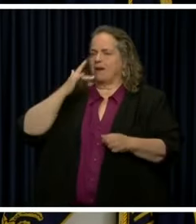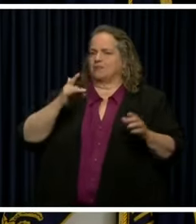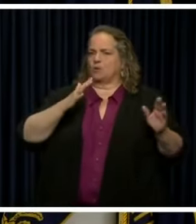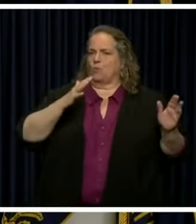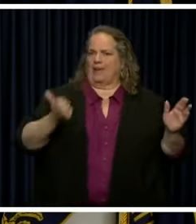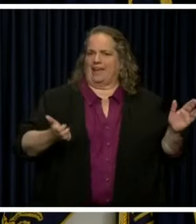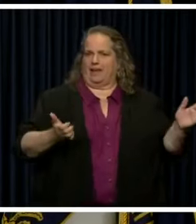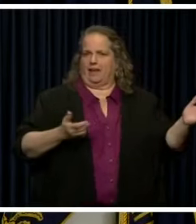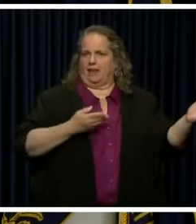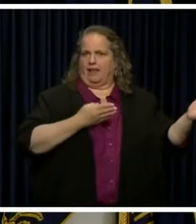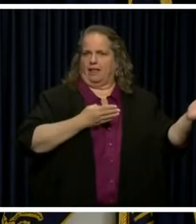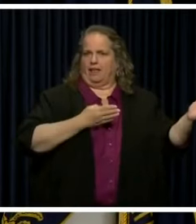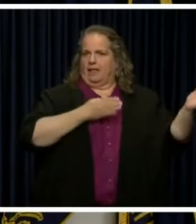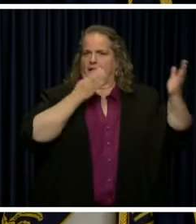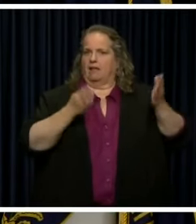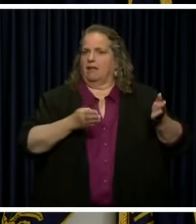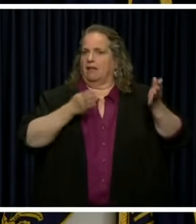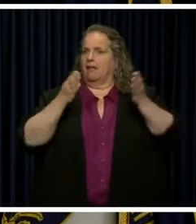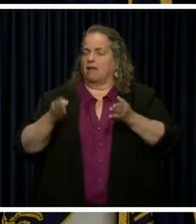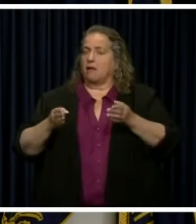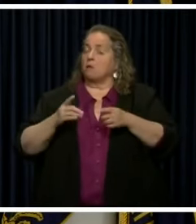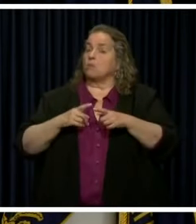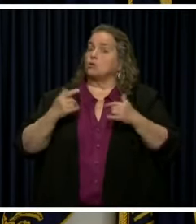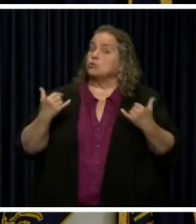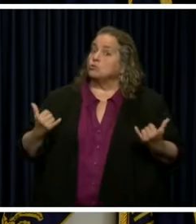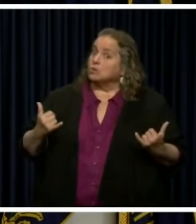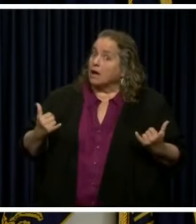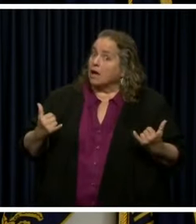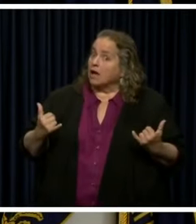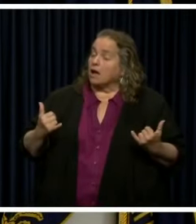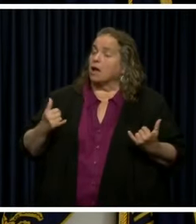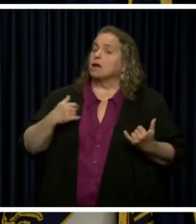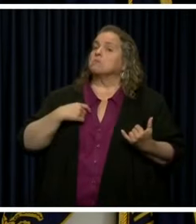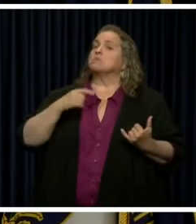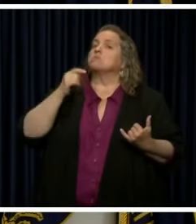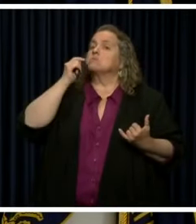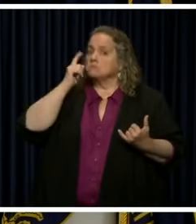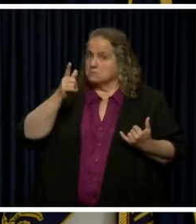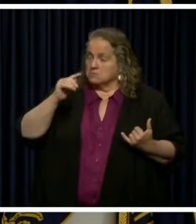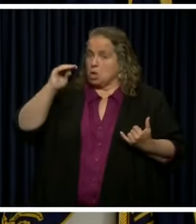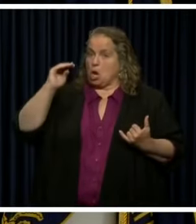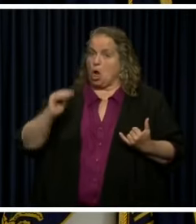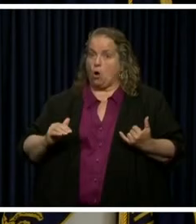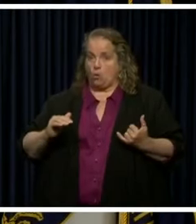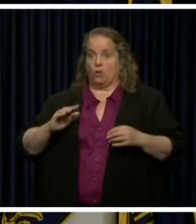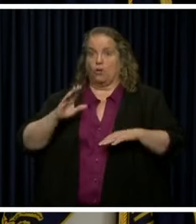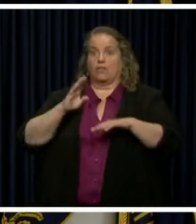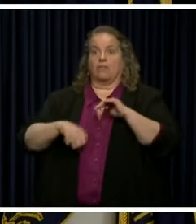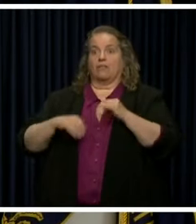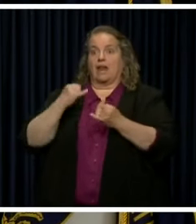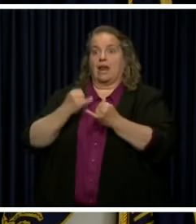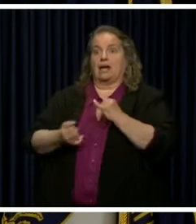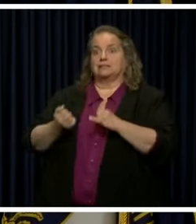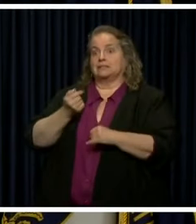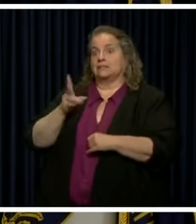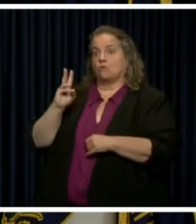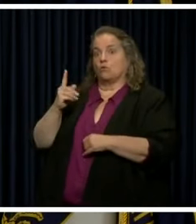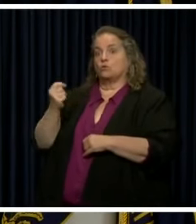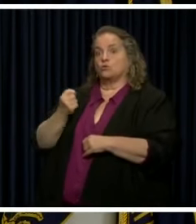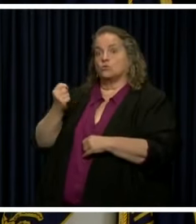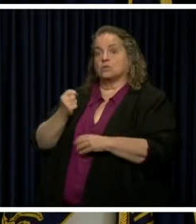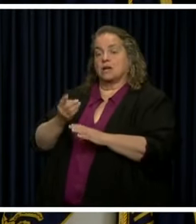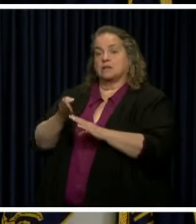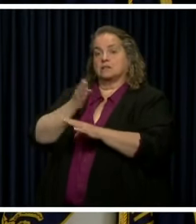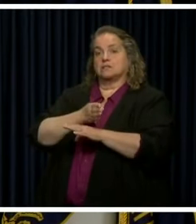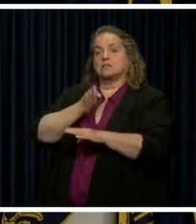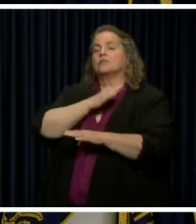the weekend. But I tell you what, today they are lower than they've been in the last several Tuesdays, and that's